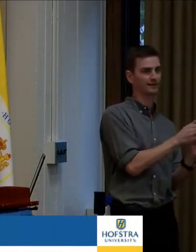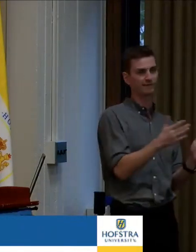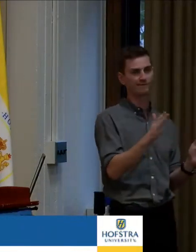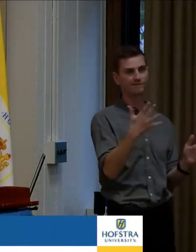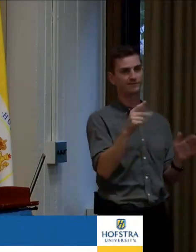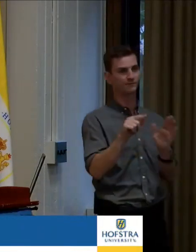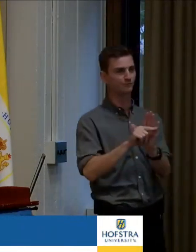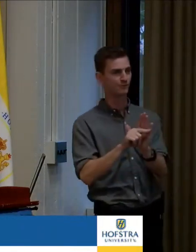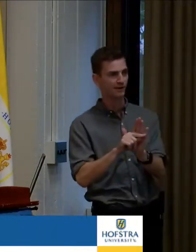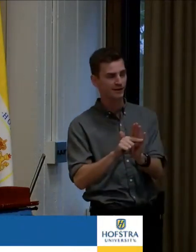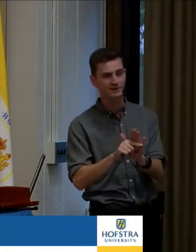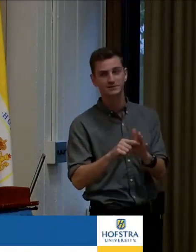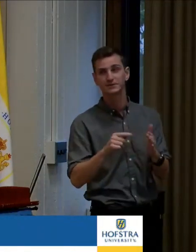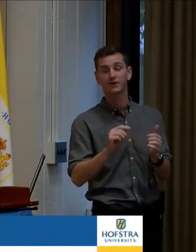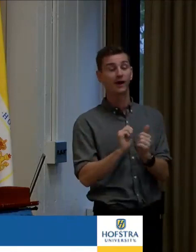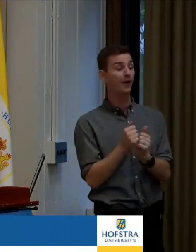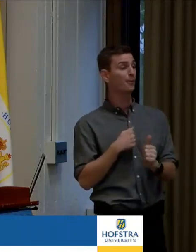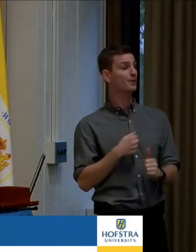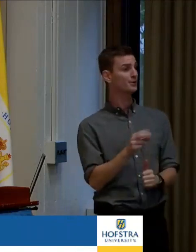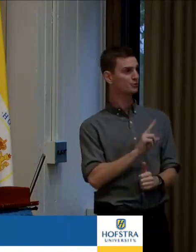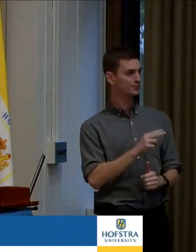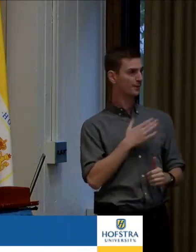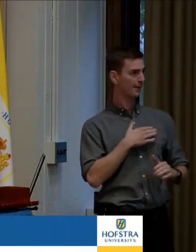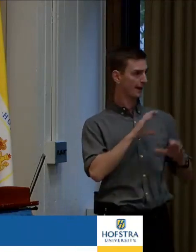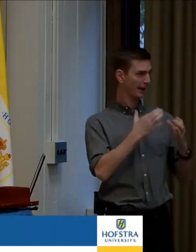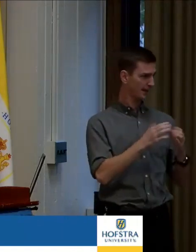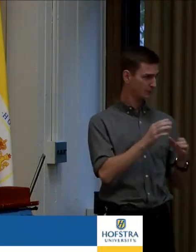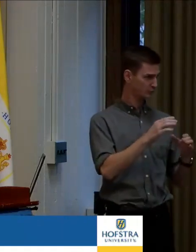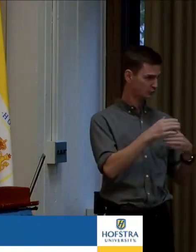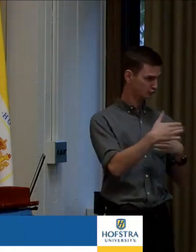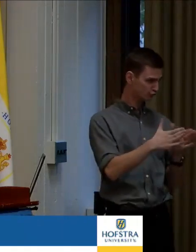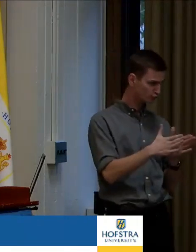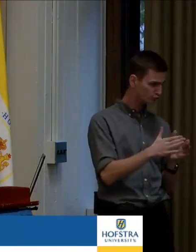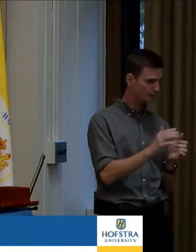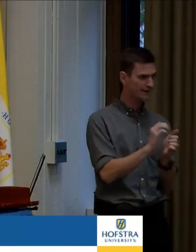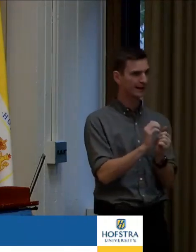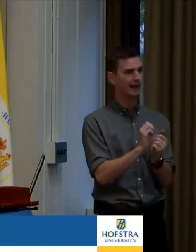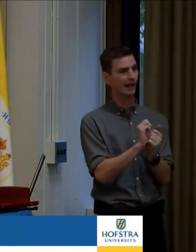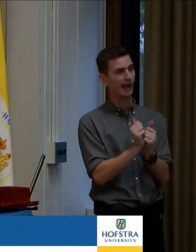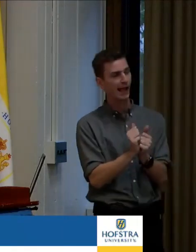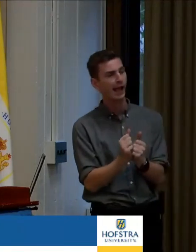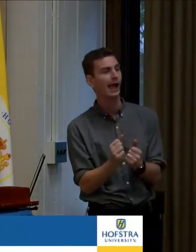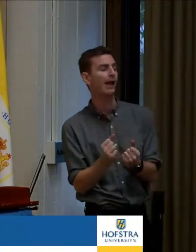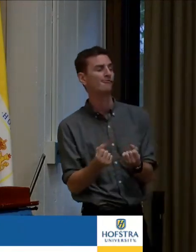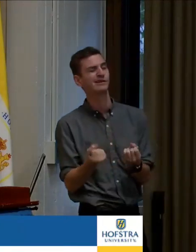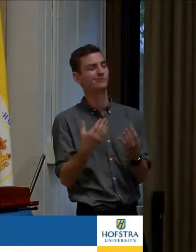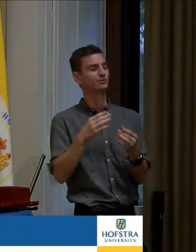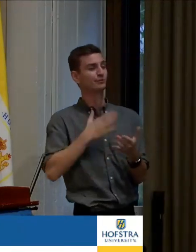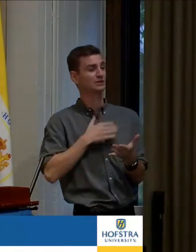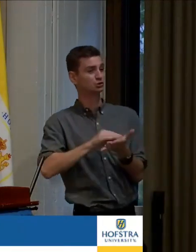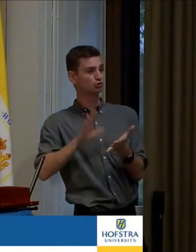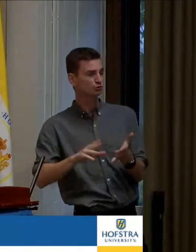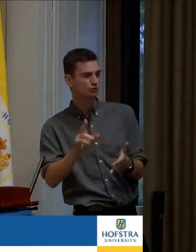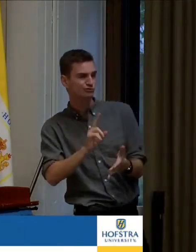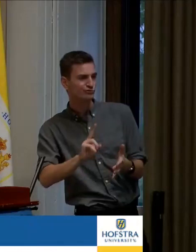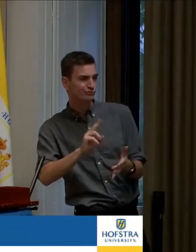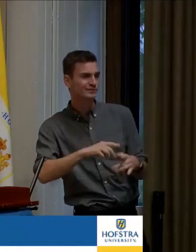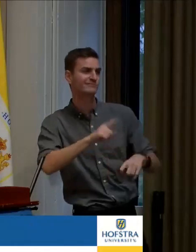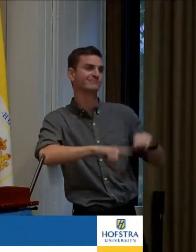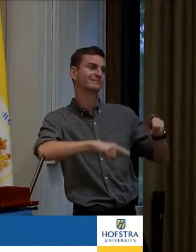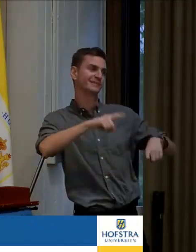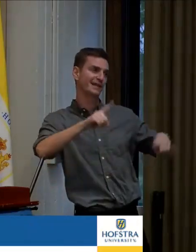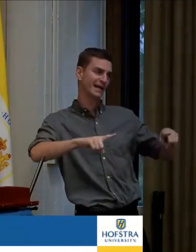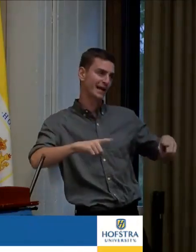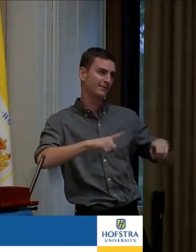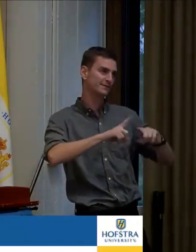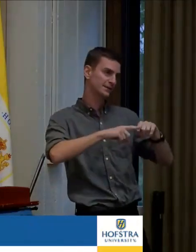to which I'm using this in my classroom and how much the kids are using it definitely varies from some of the things that you'll hear as we